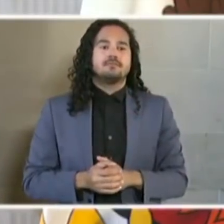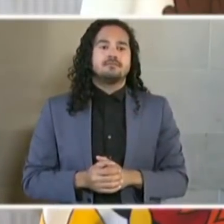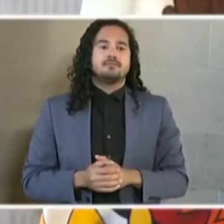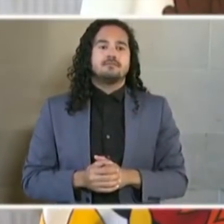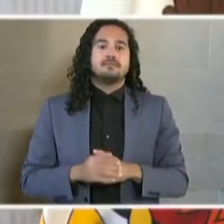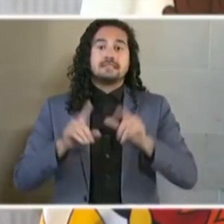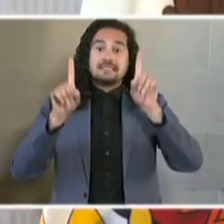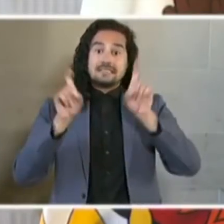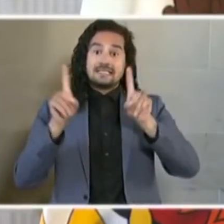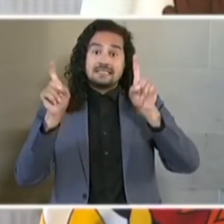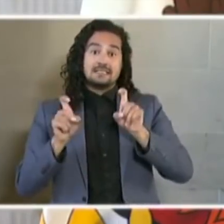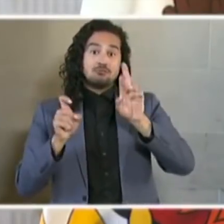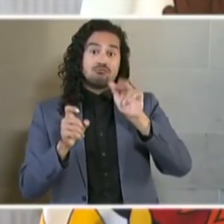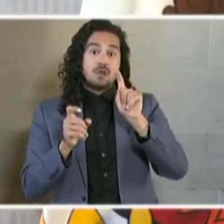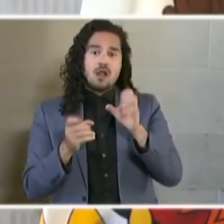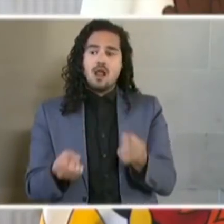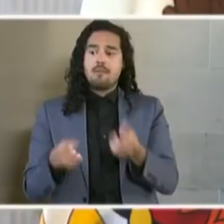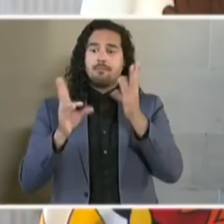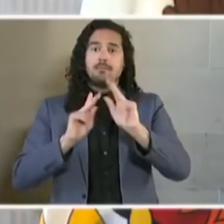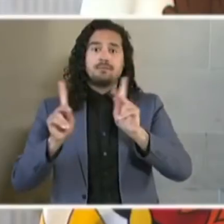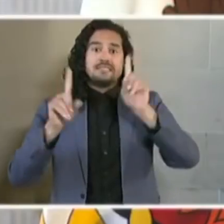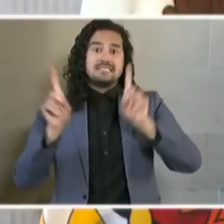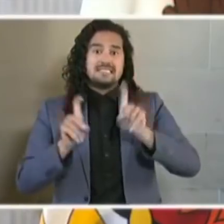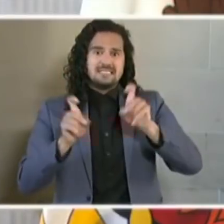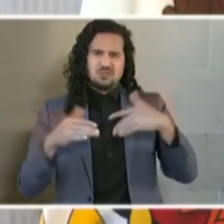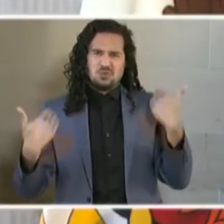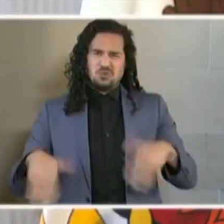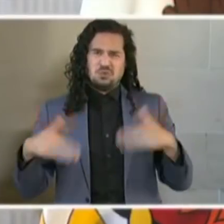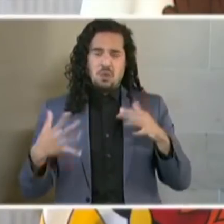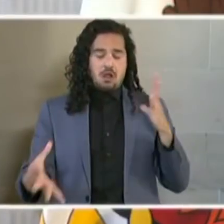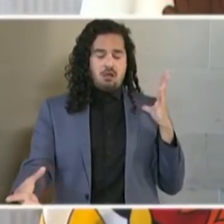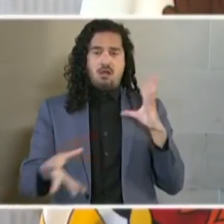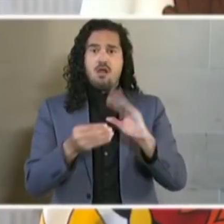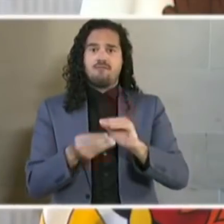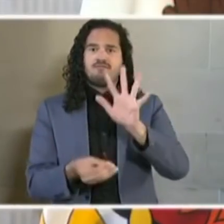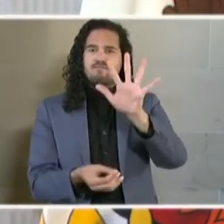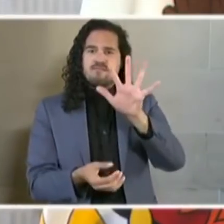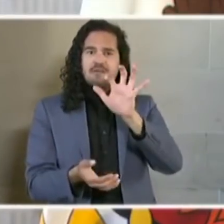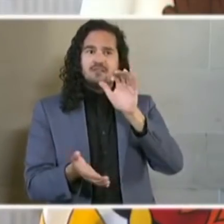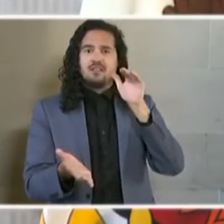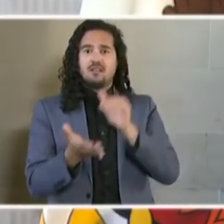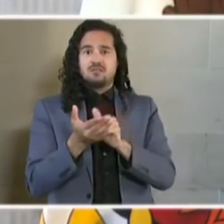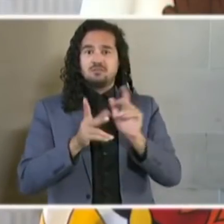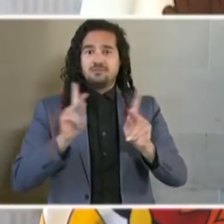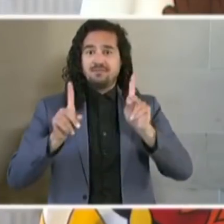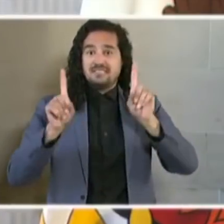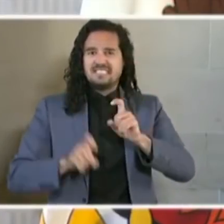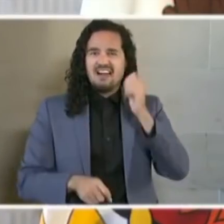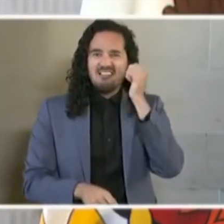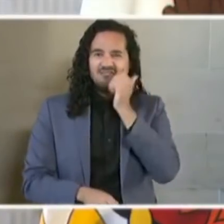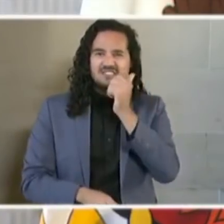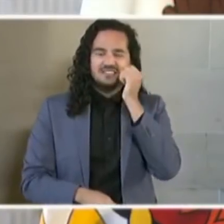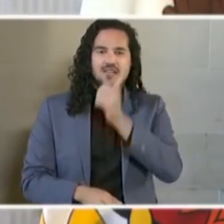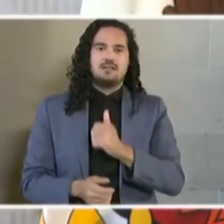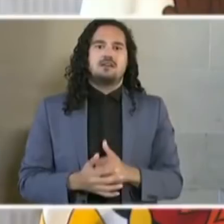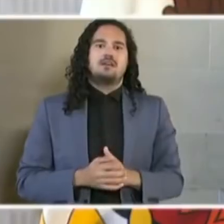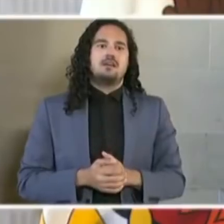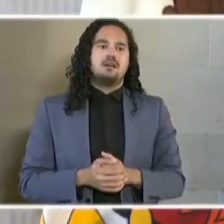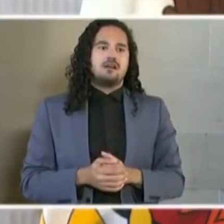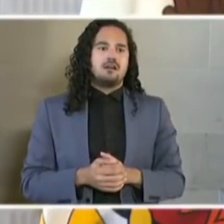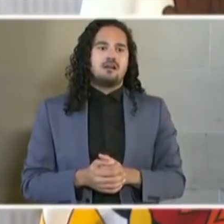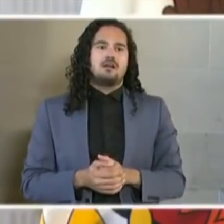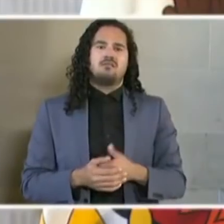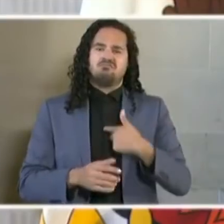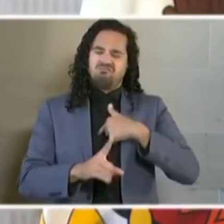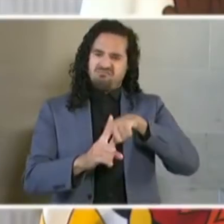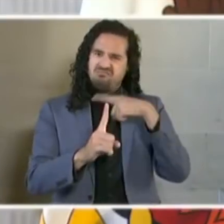5,000 people a day. I am confident that working together, we will again beat back the virus, as we have